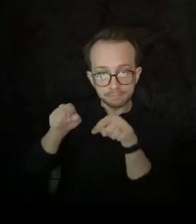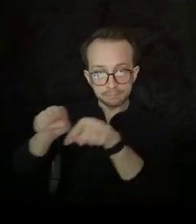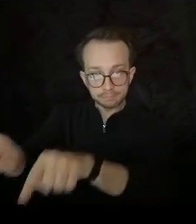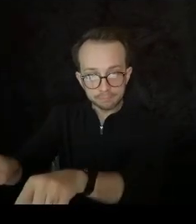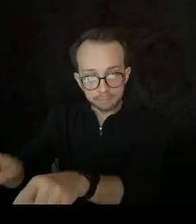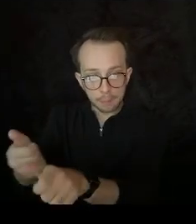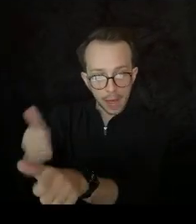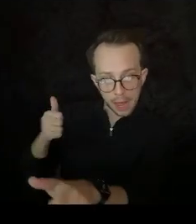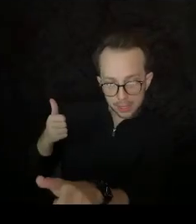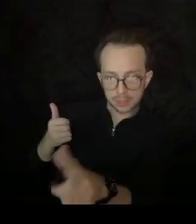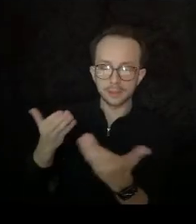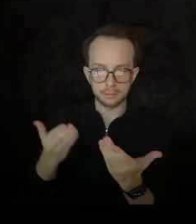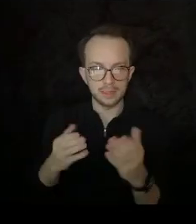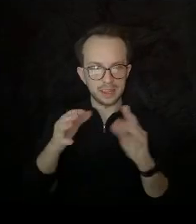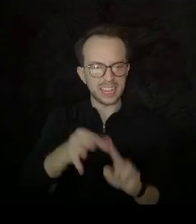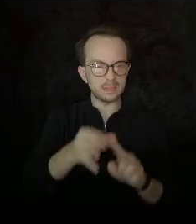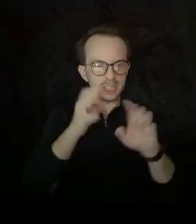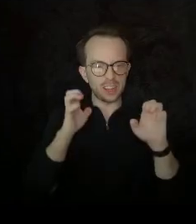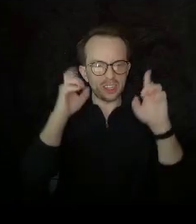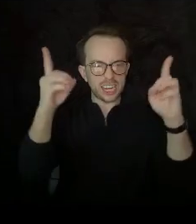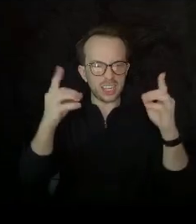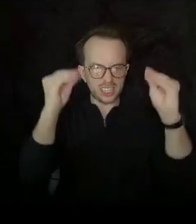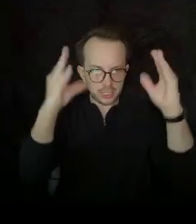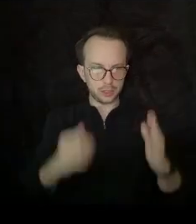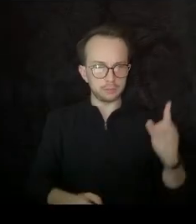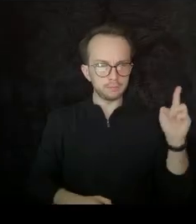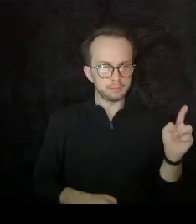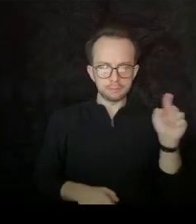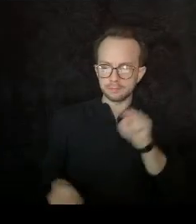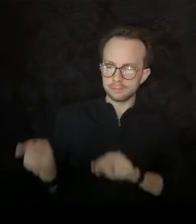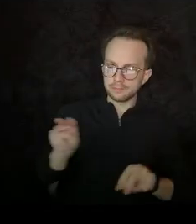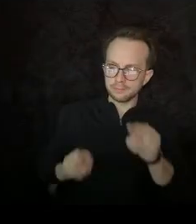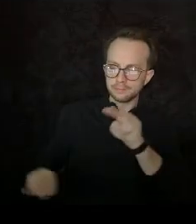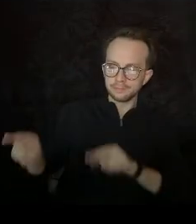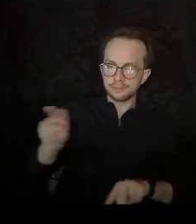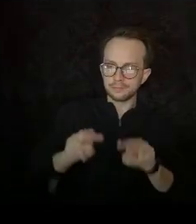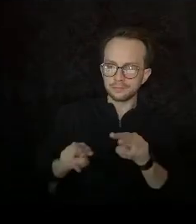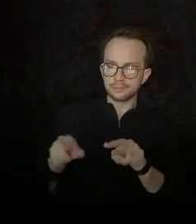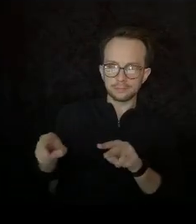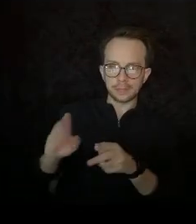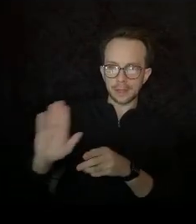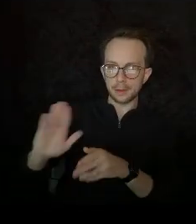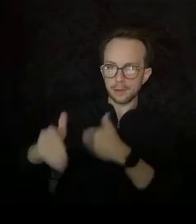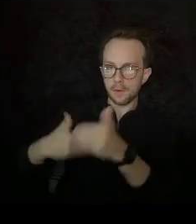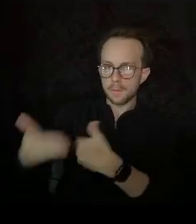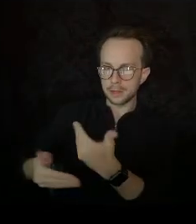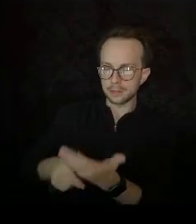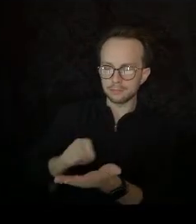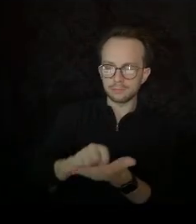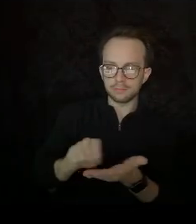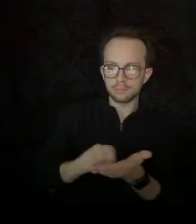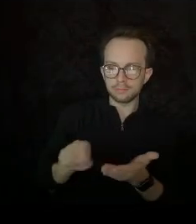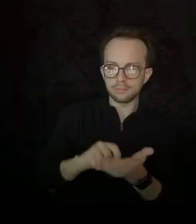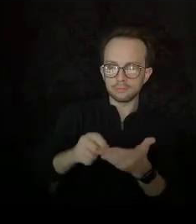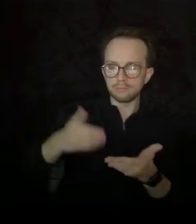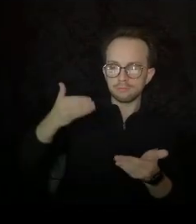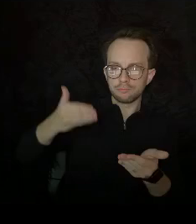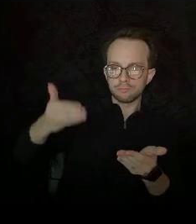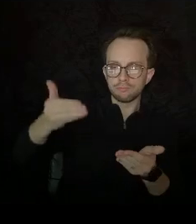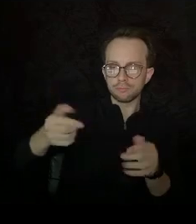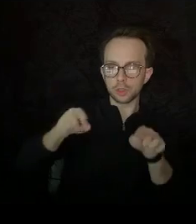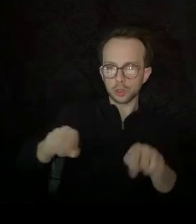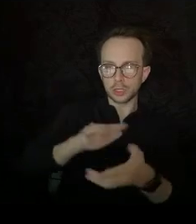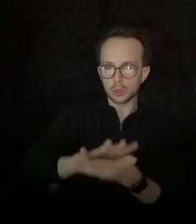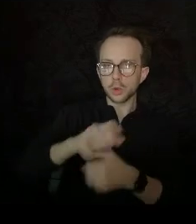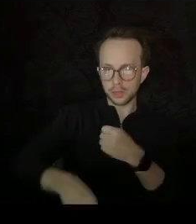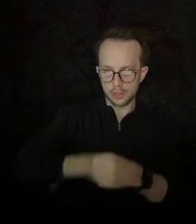teacher watches how the child is doing and writes it down at specific intervals throughout the school year as they work with the